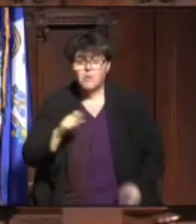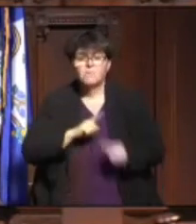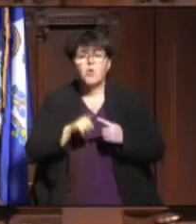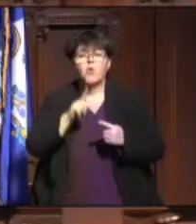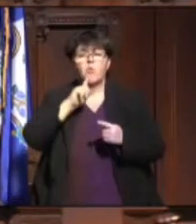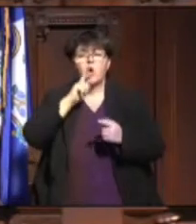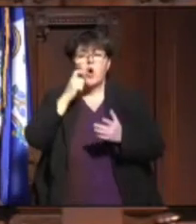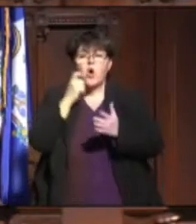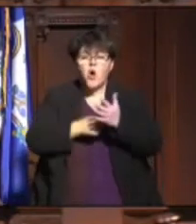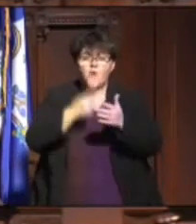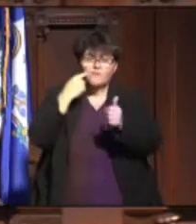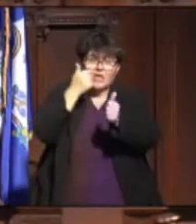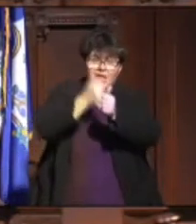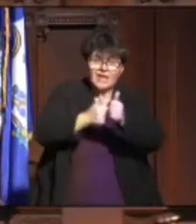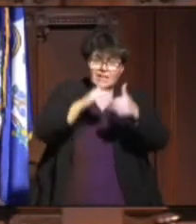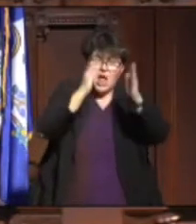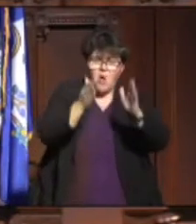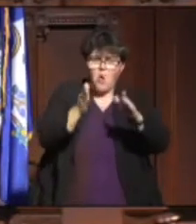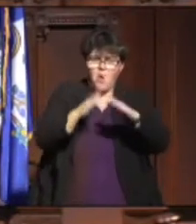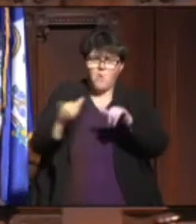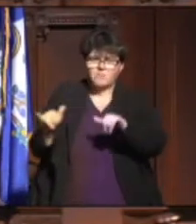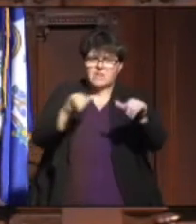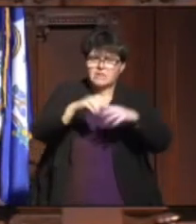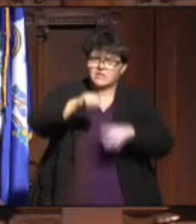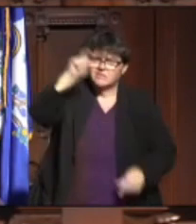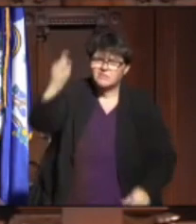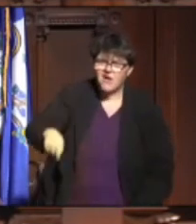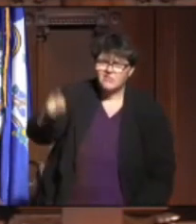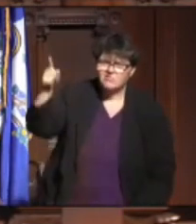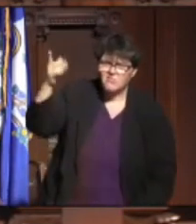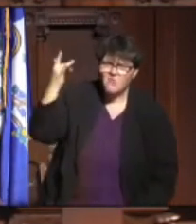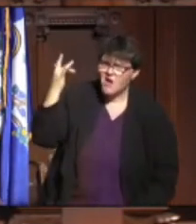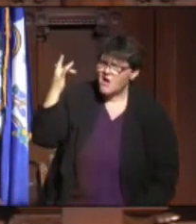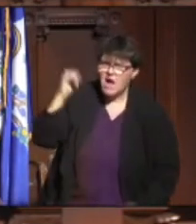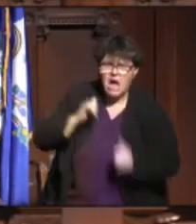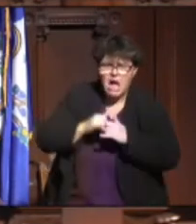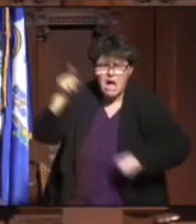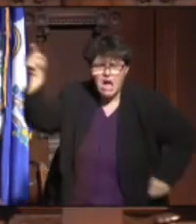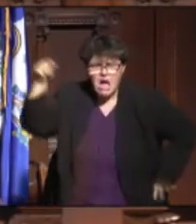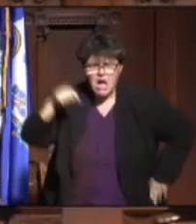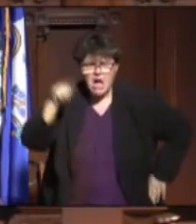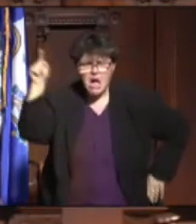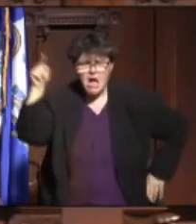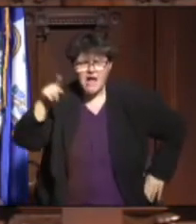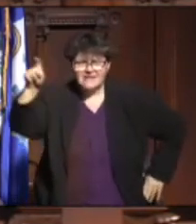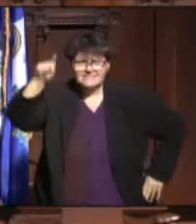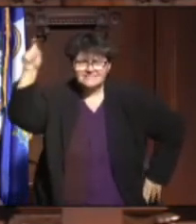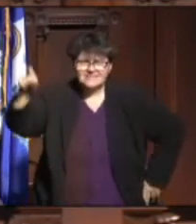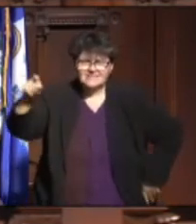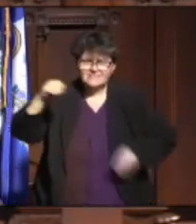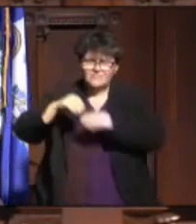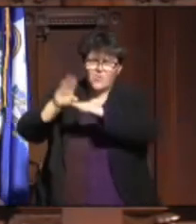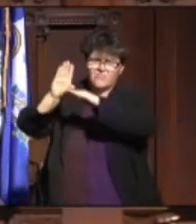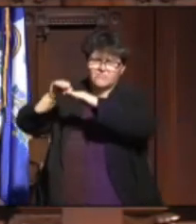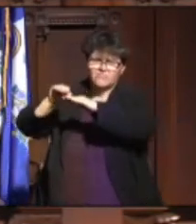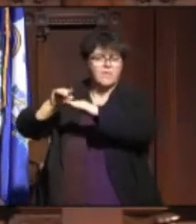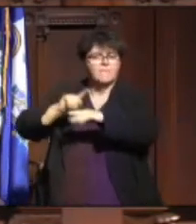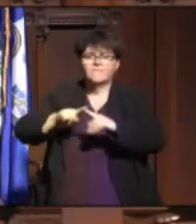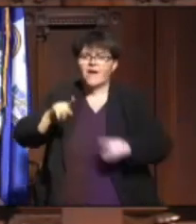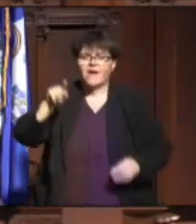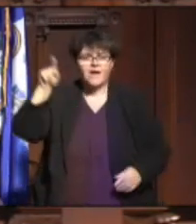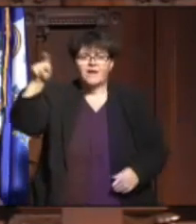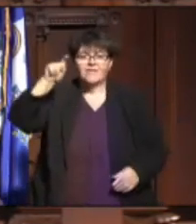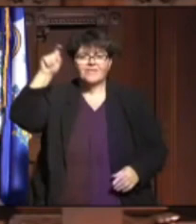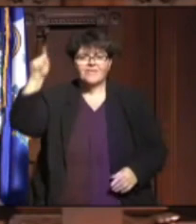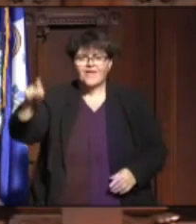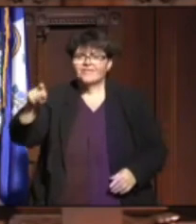Texas. How does that be? They have much lower energy prices. But they also have less efficient homes that drink more